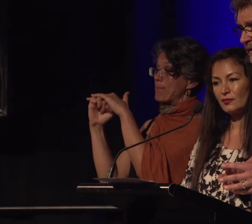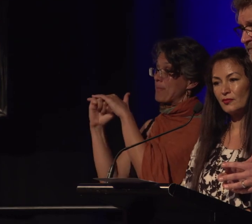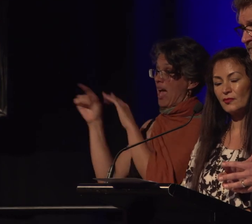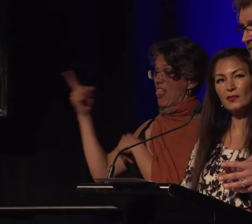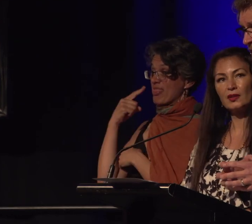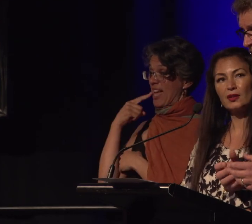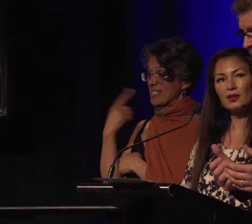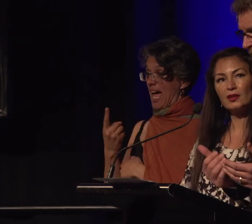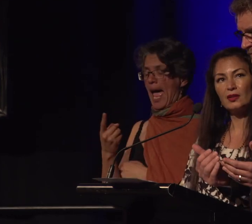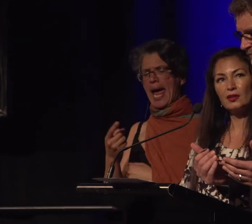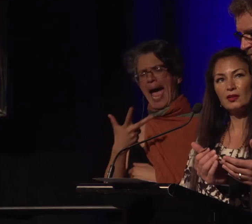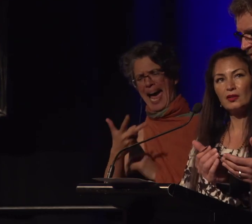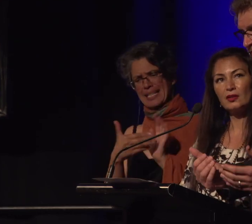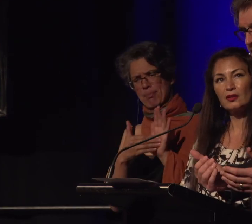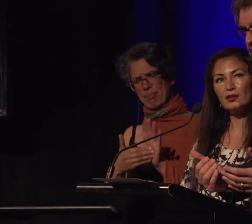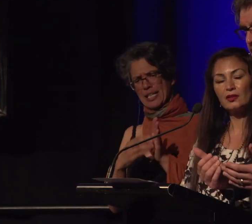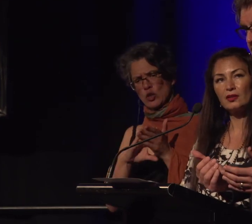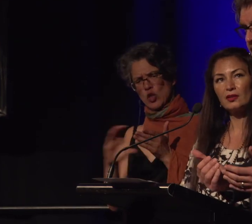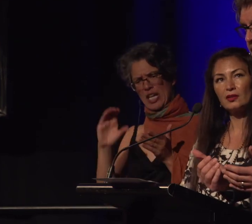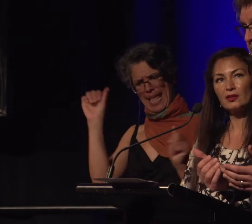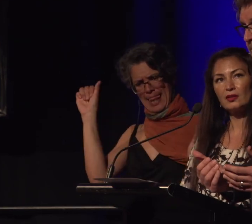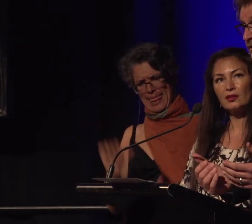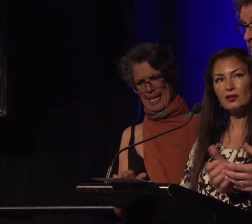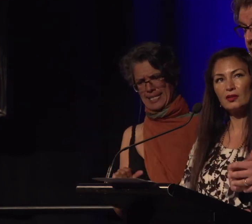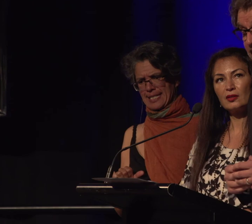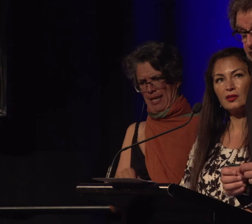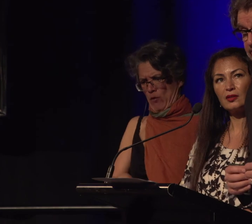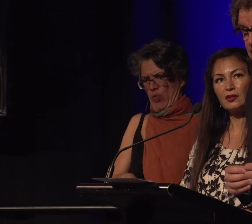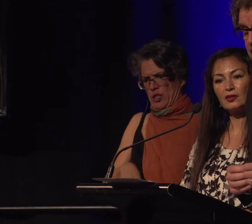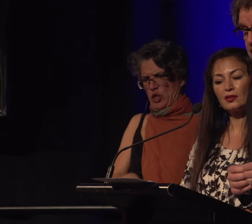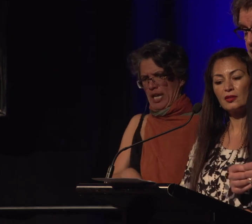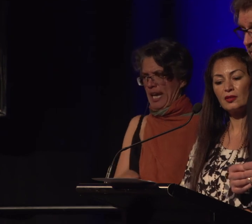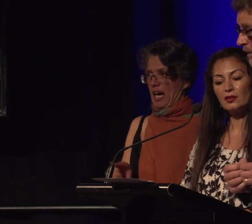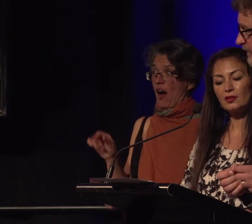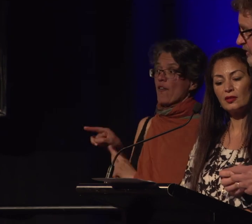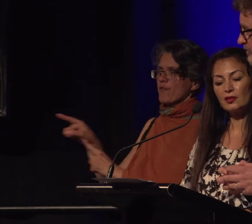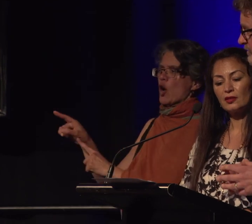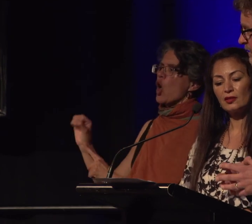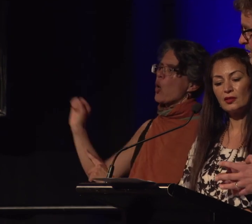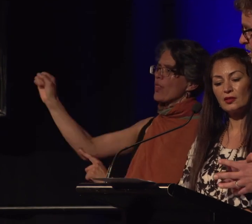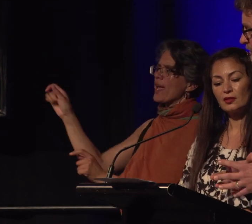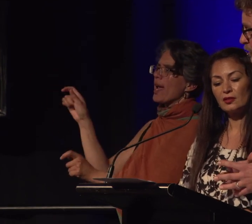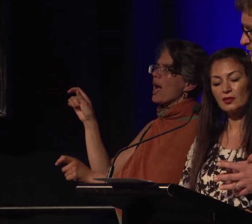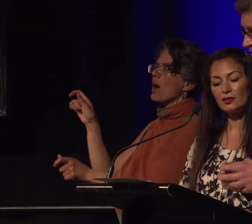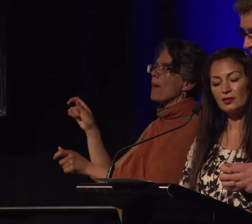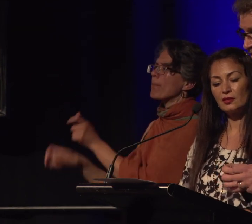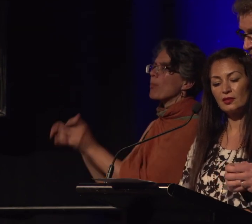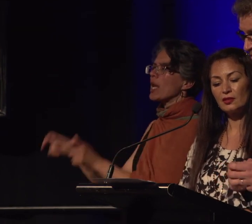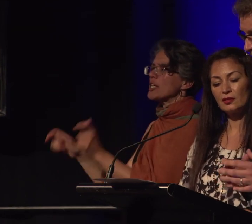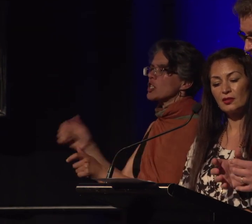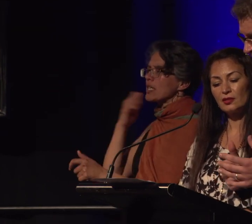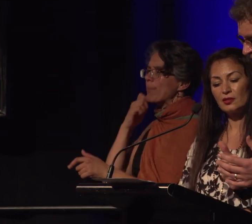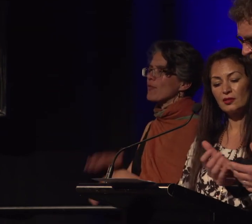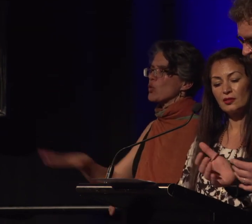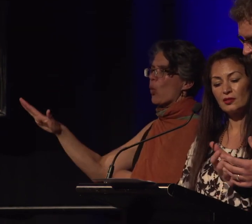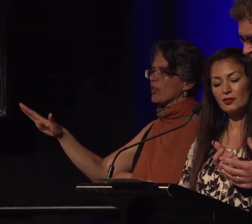be this financial year, based on what they understand the population of Northland to be. So I'm sure